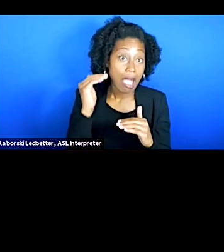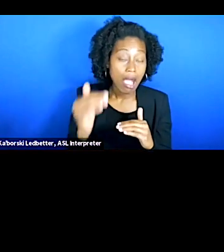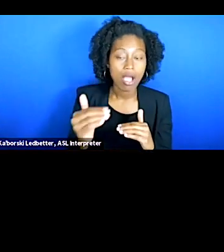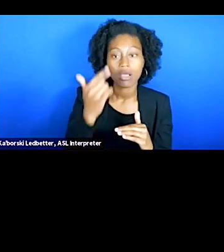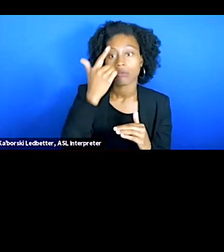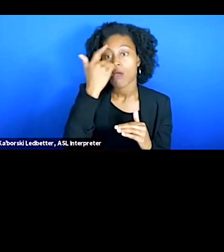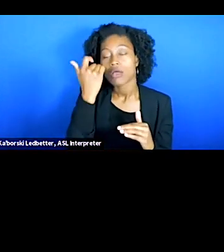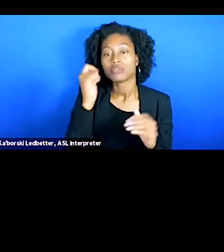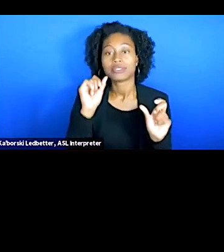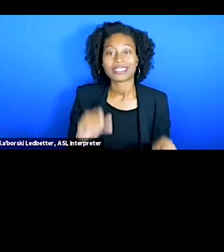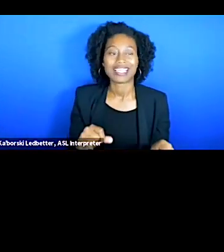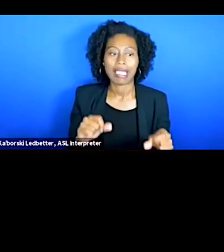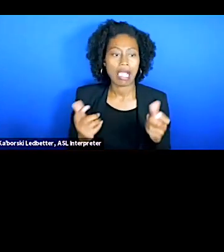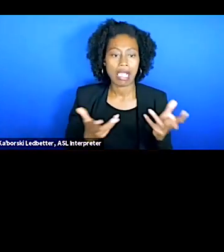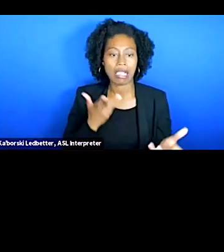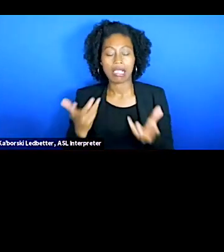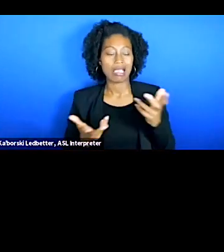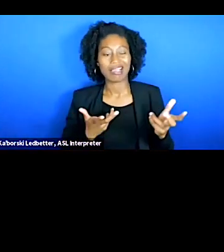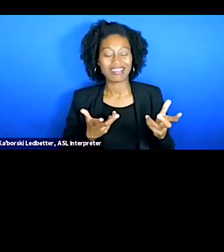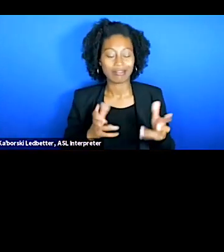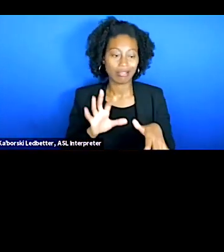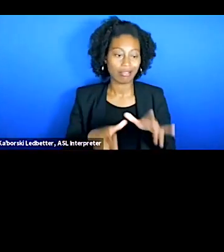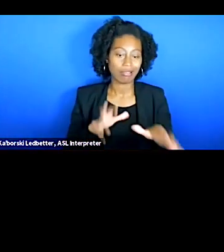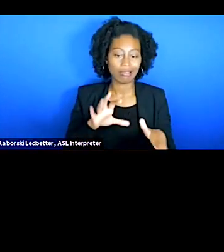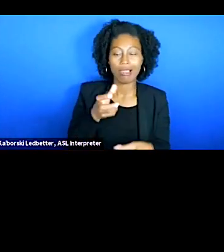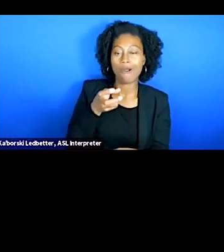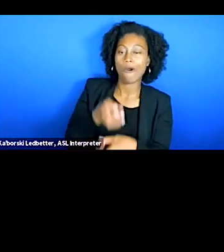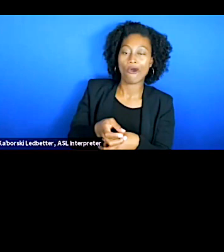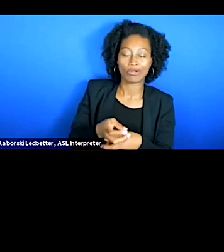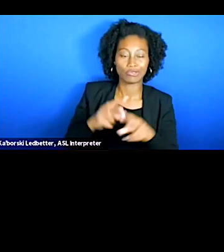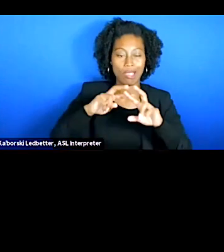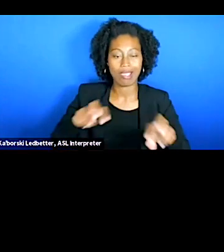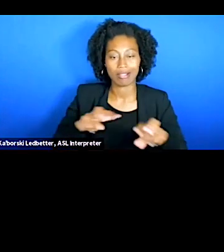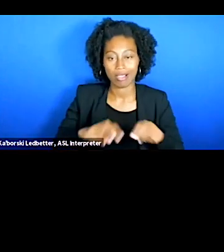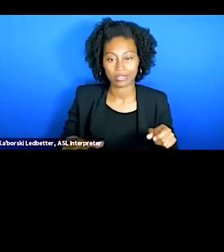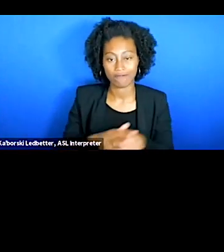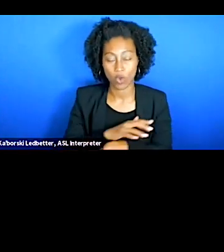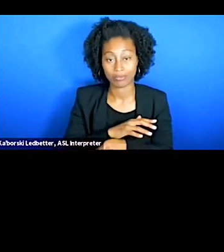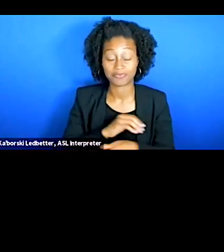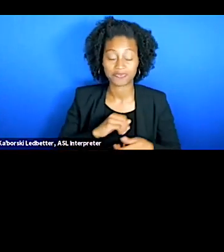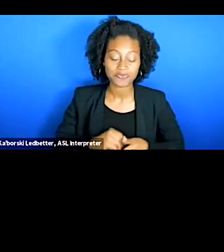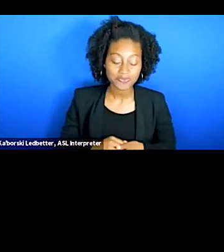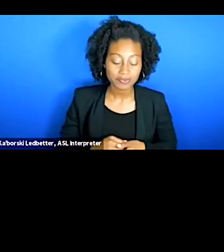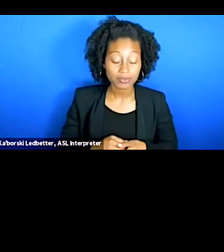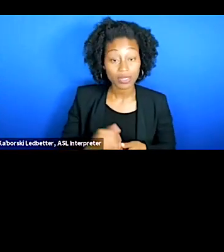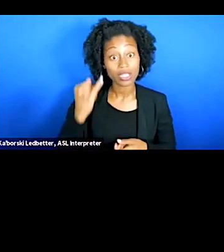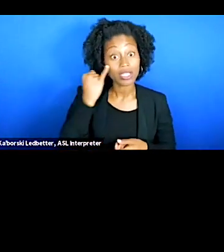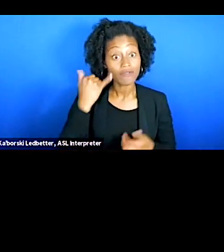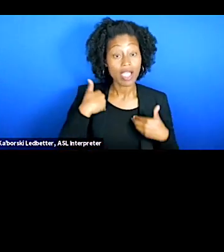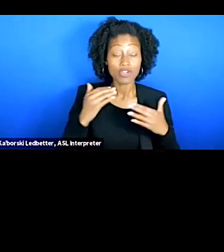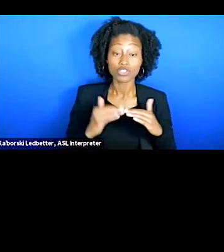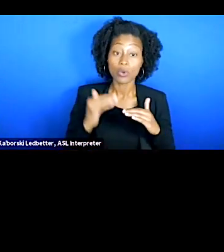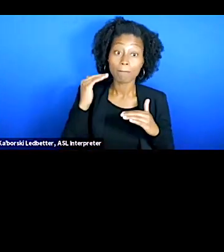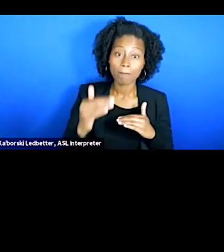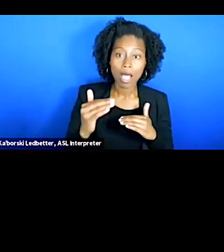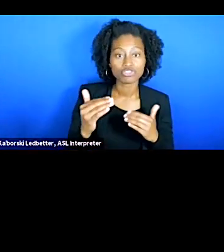become unmanageable or difficult to analyze. If you have too much literature for the metasynthesis, you may want